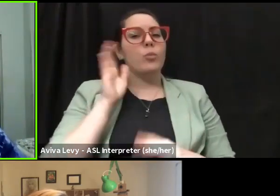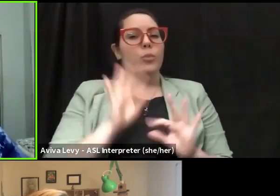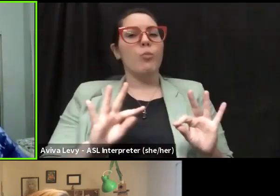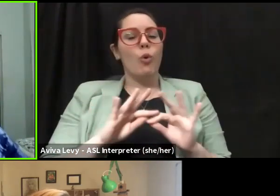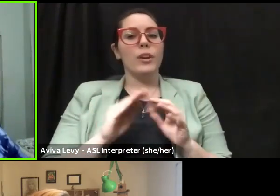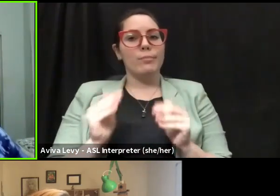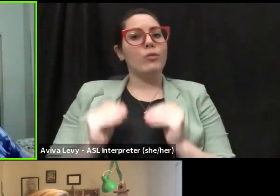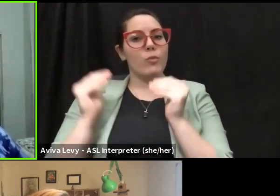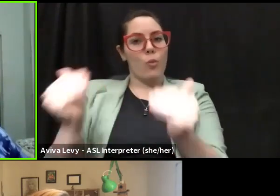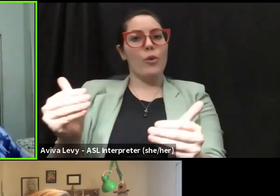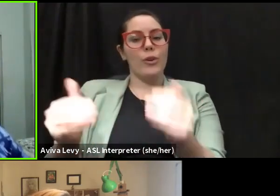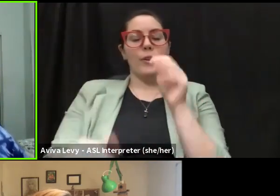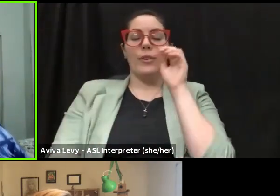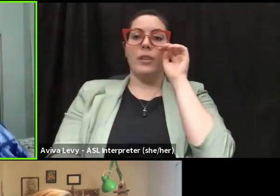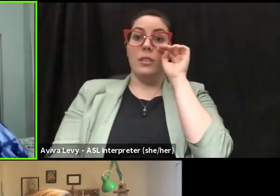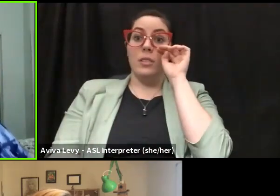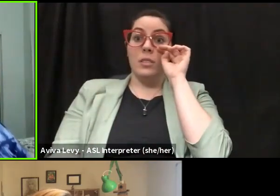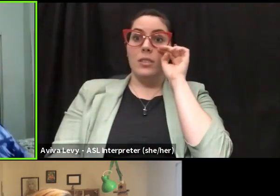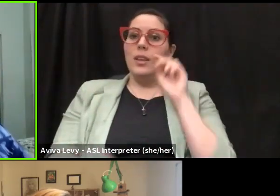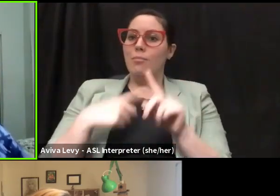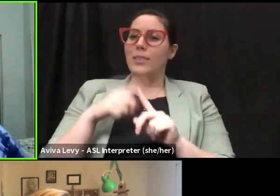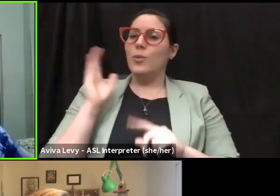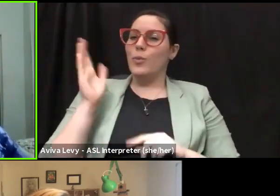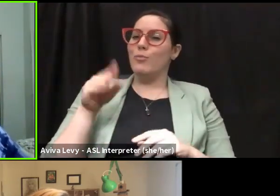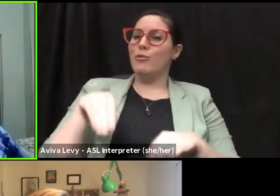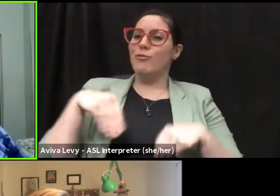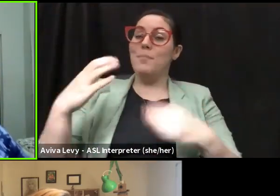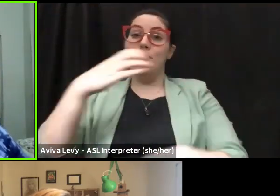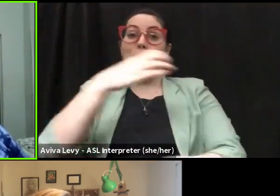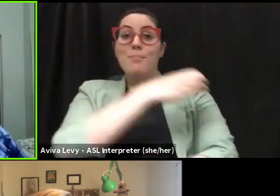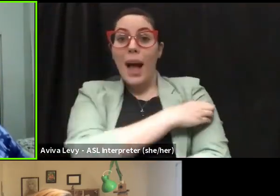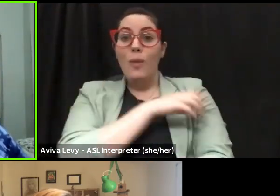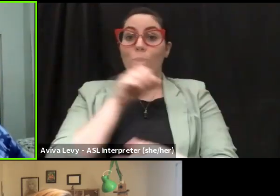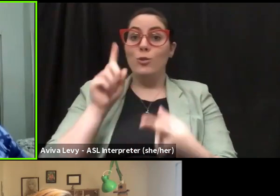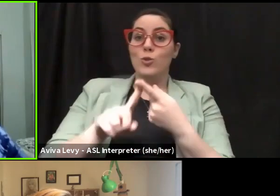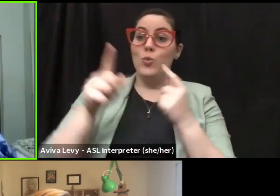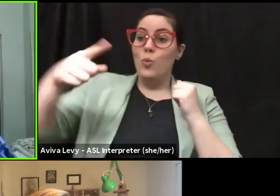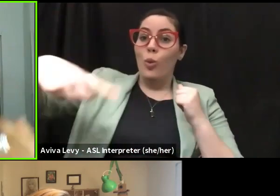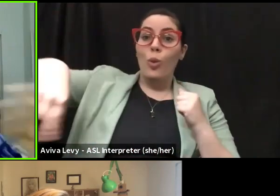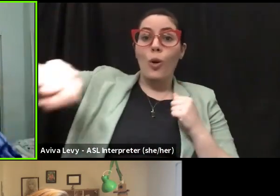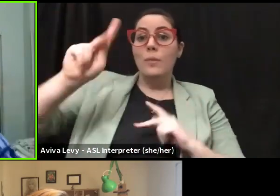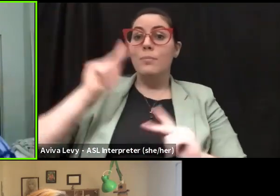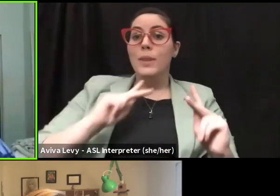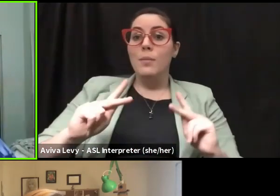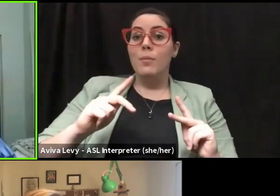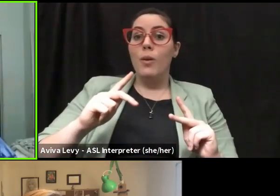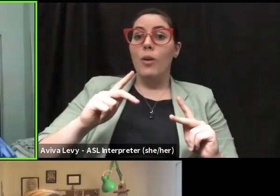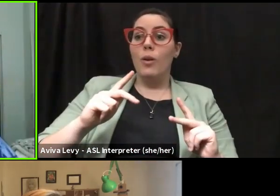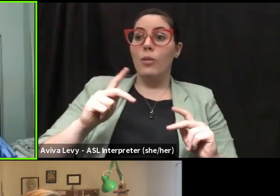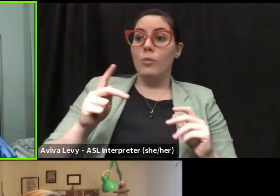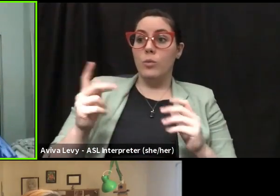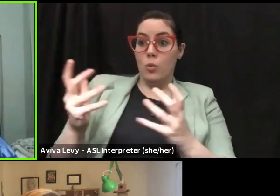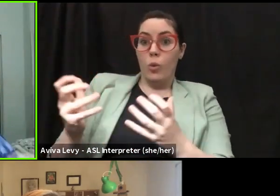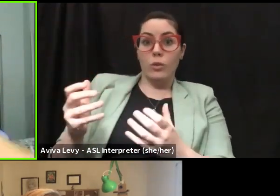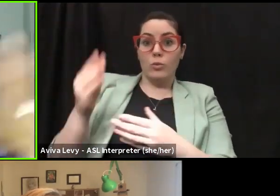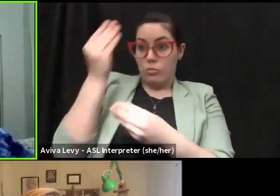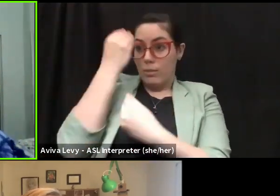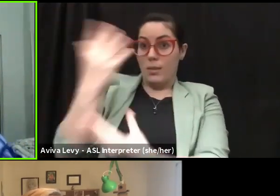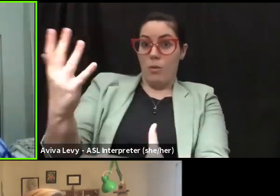And I think it will give power to the people who we want to share the story to,